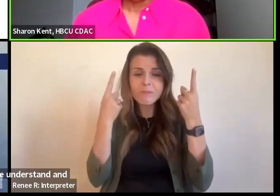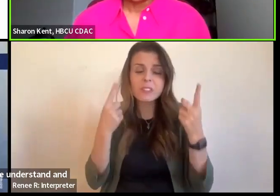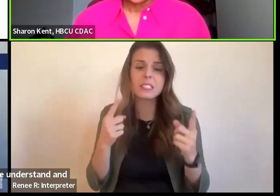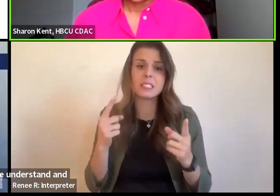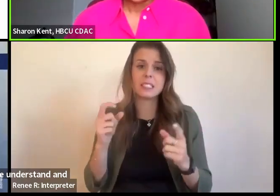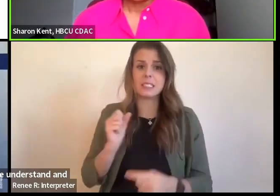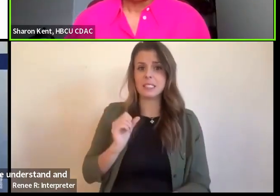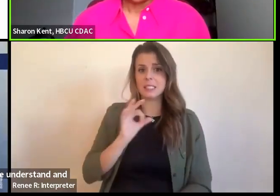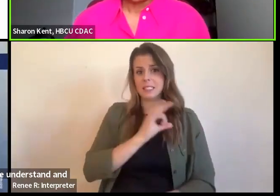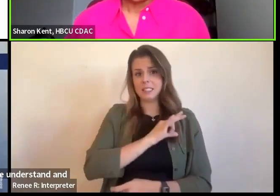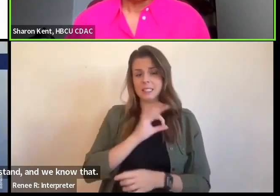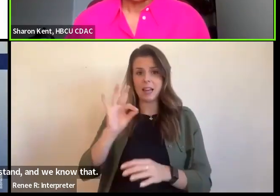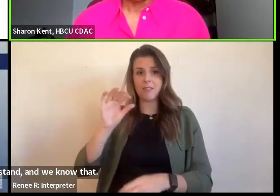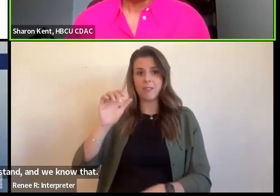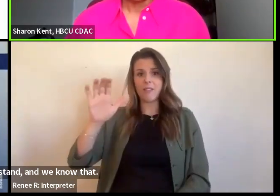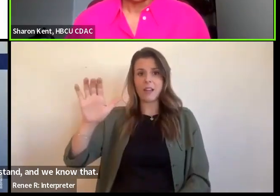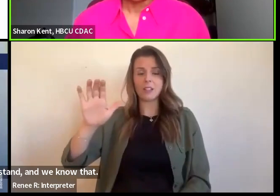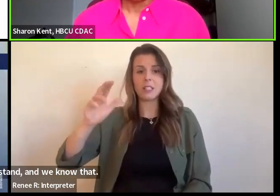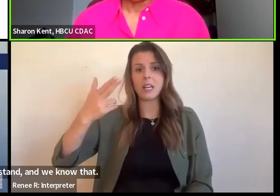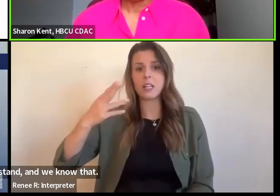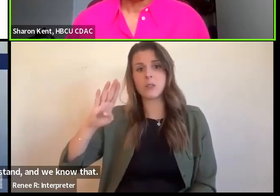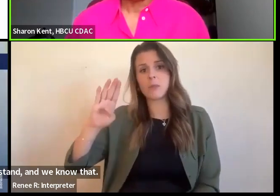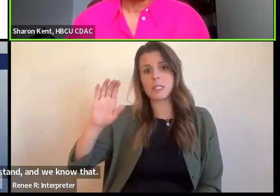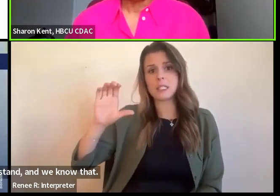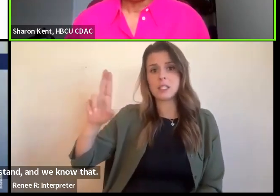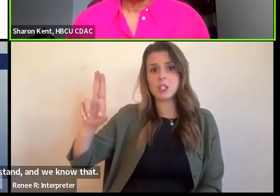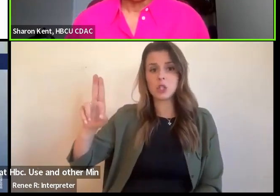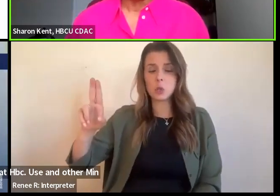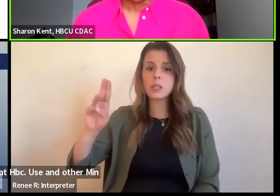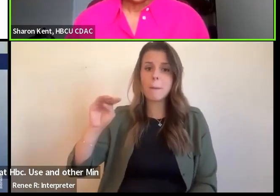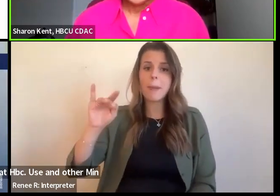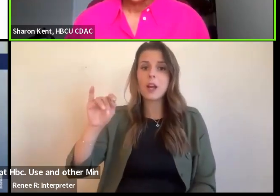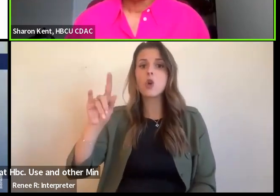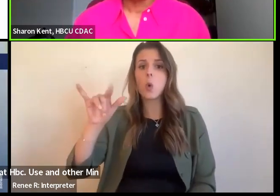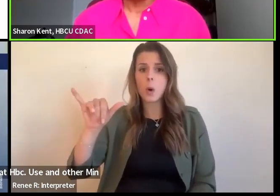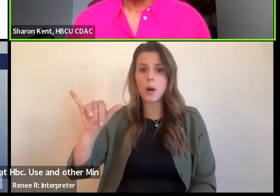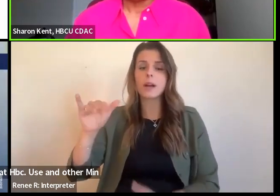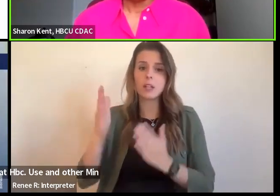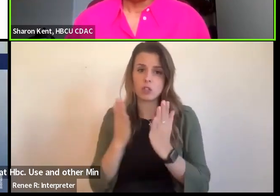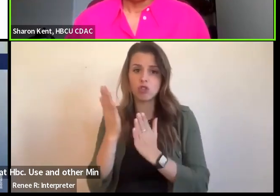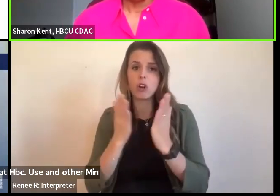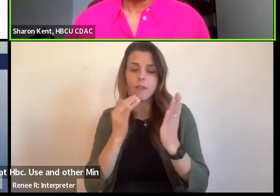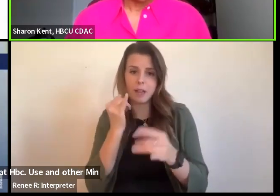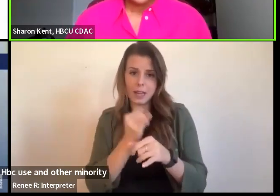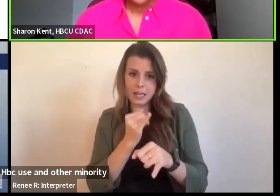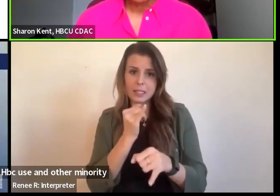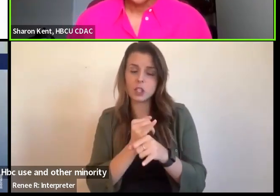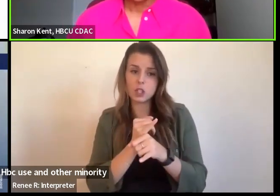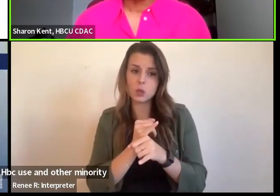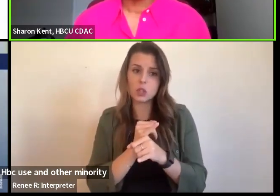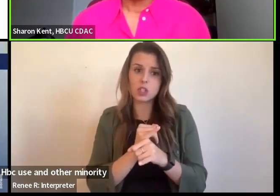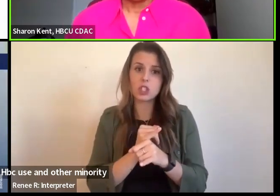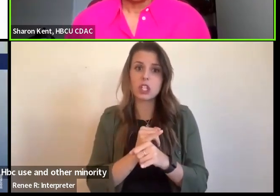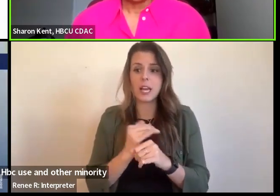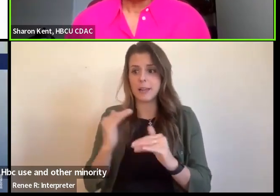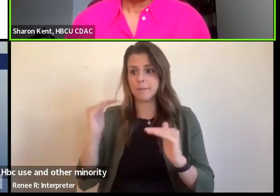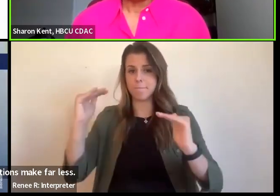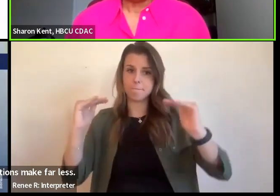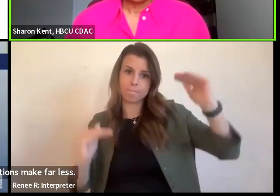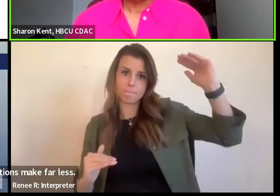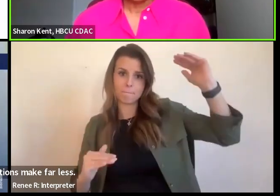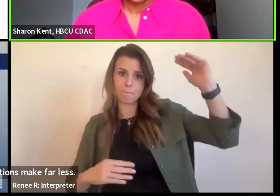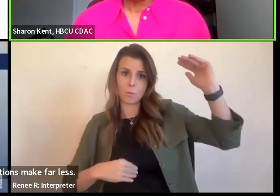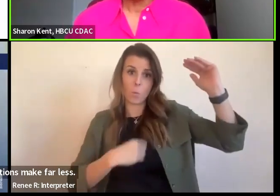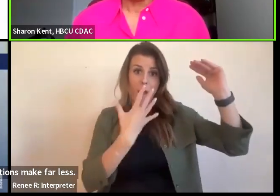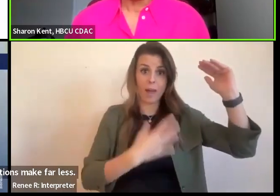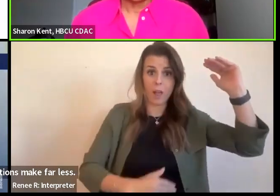and faculty at HBCUs and other minority serving institutions make far less than their white counterparts,